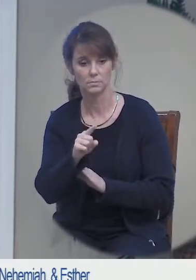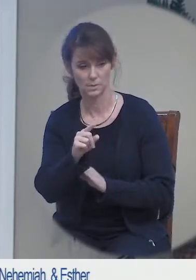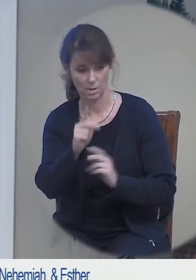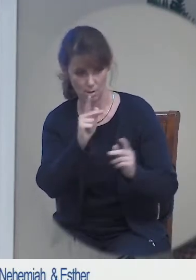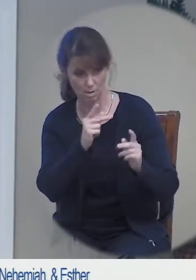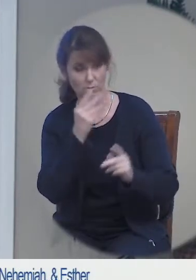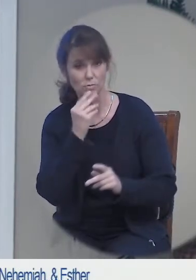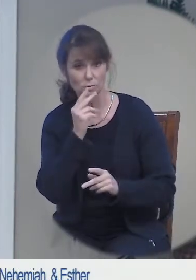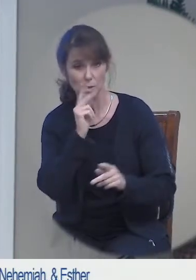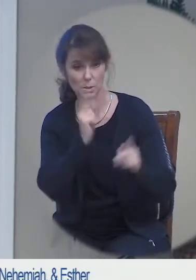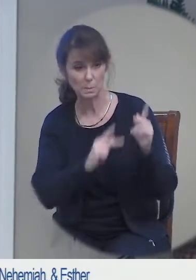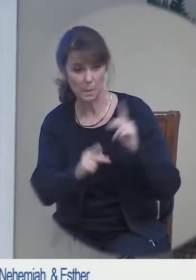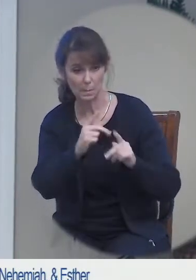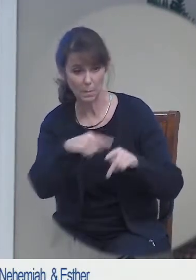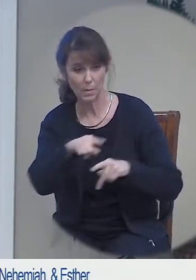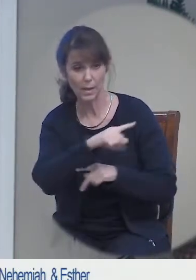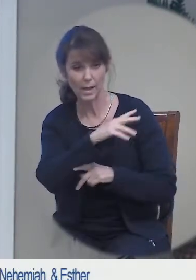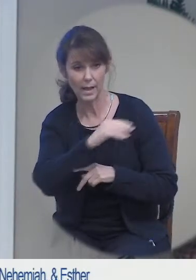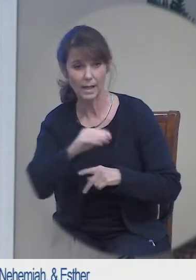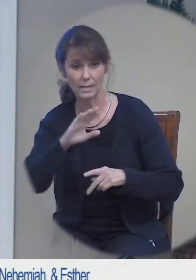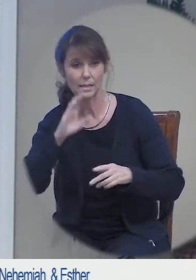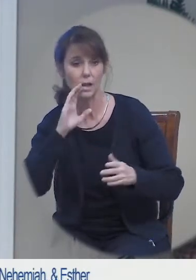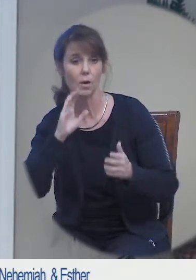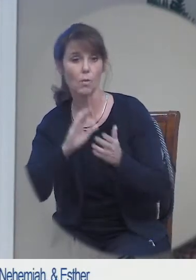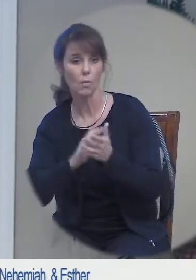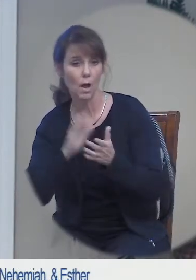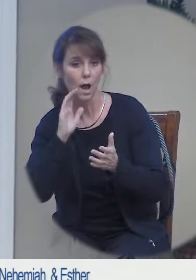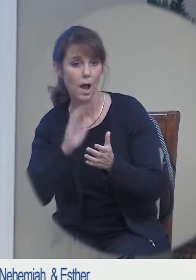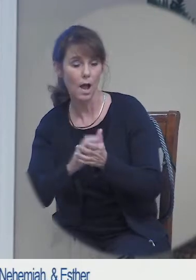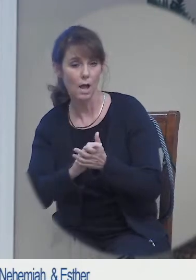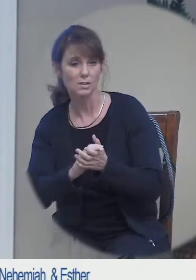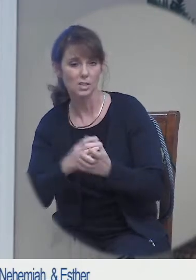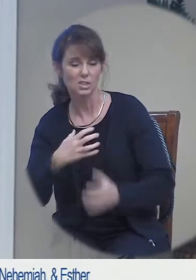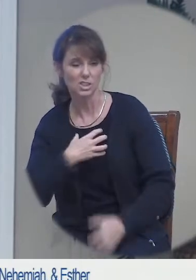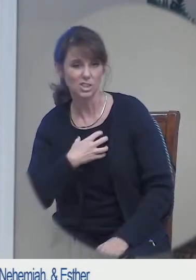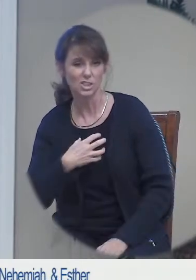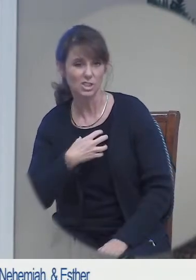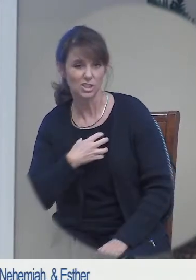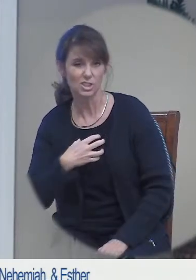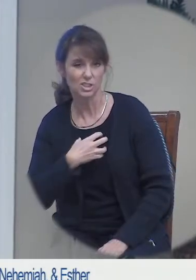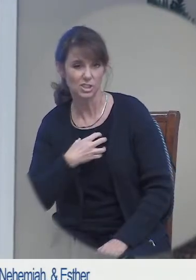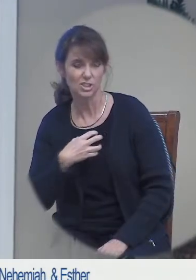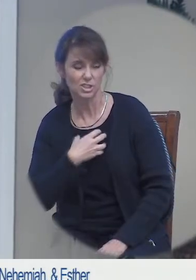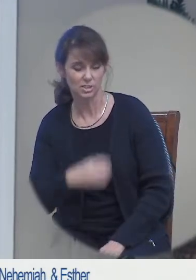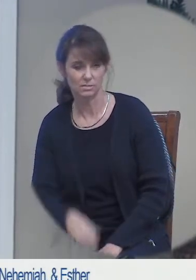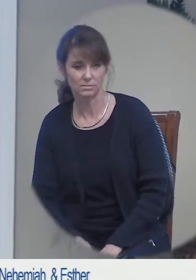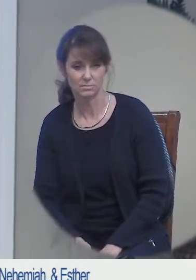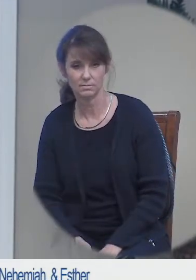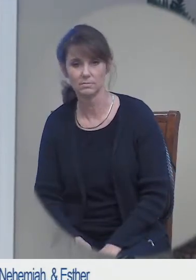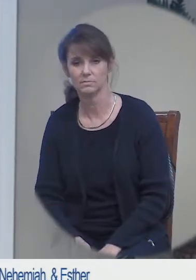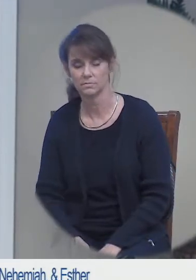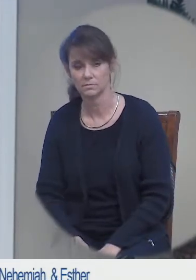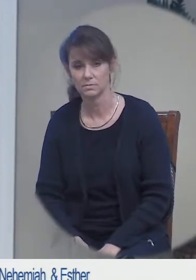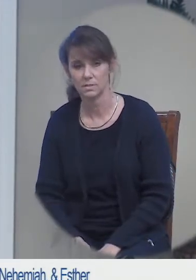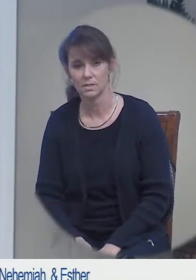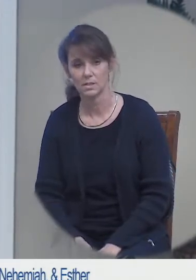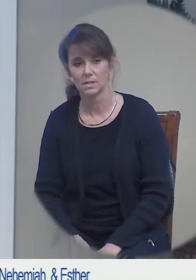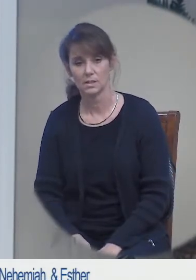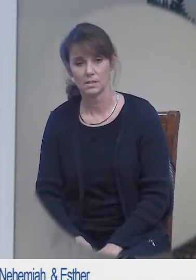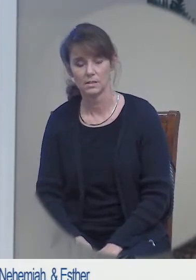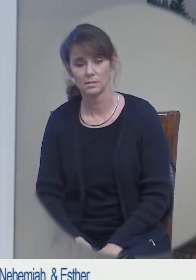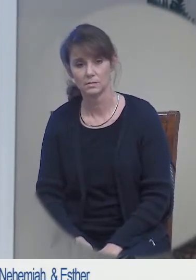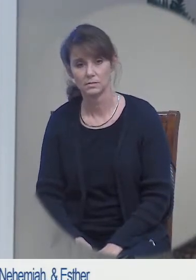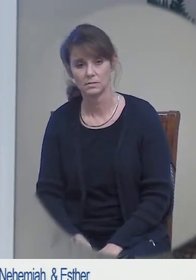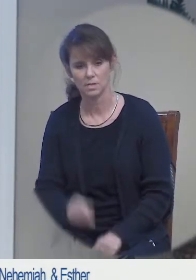outcry of the people and their wives. The idea is there was just this great lamentation, this great voice